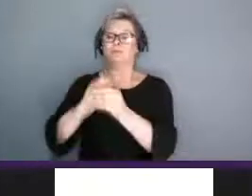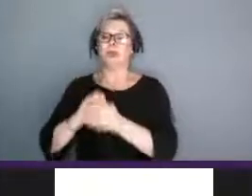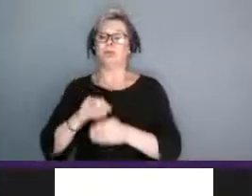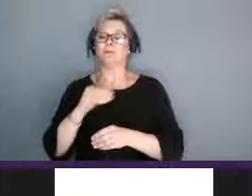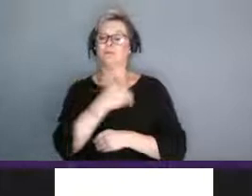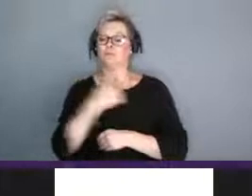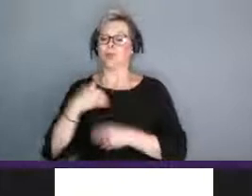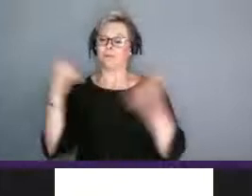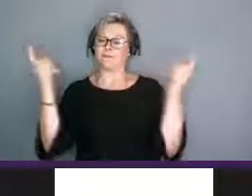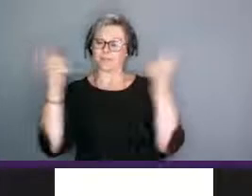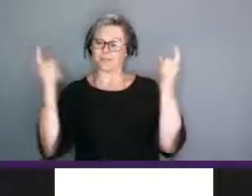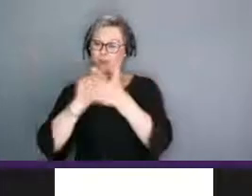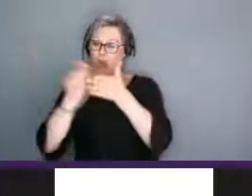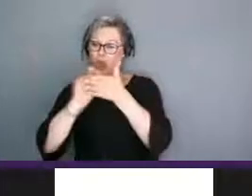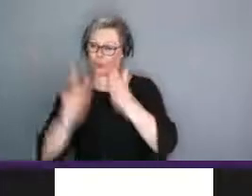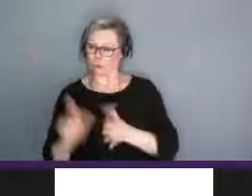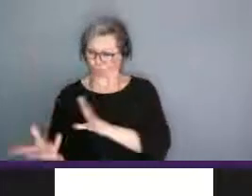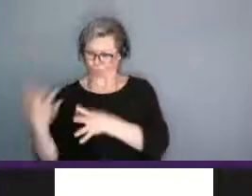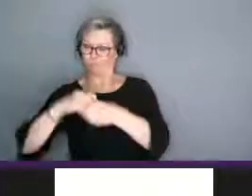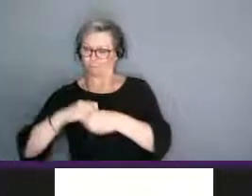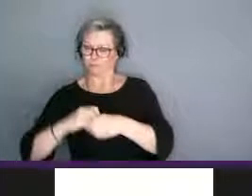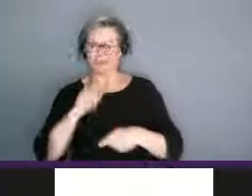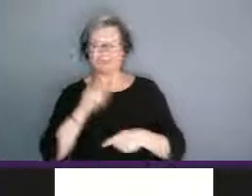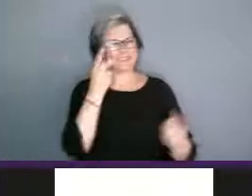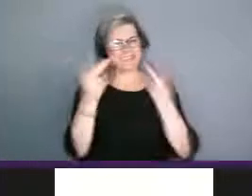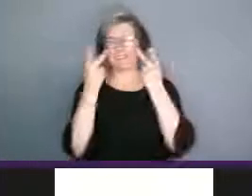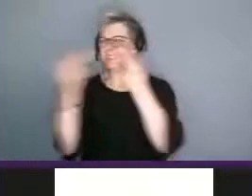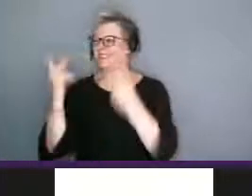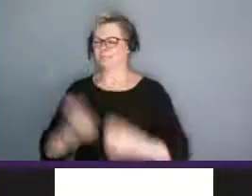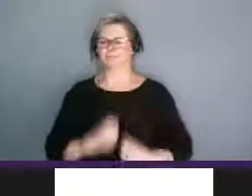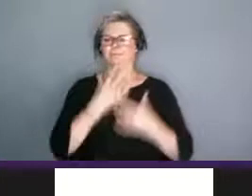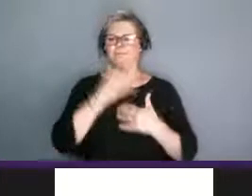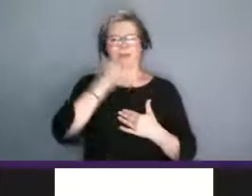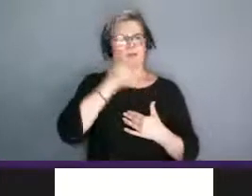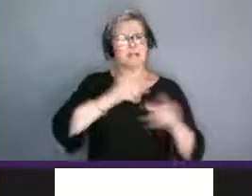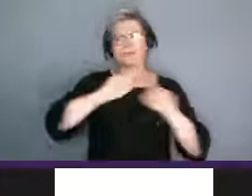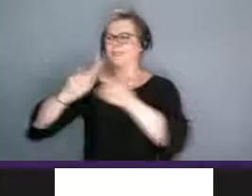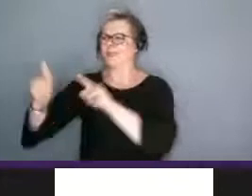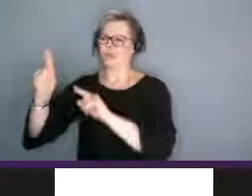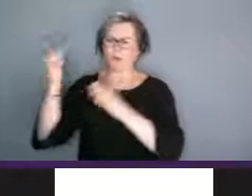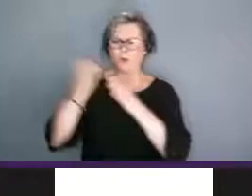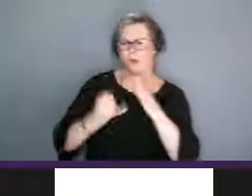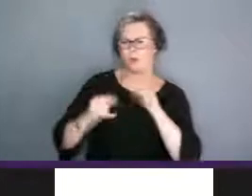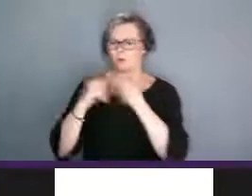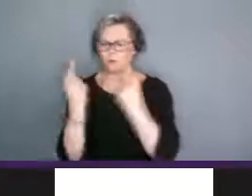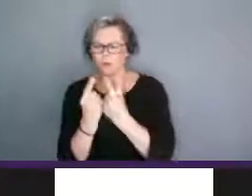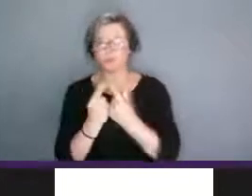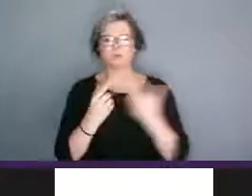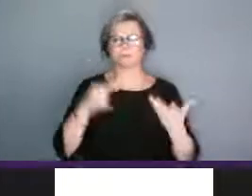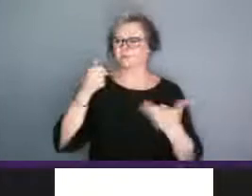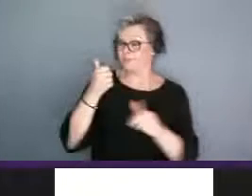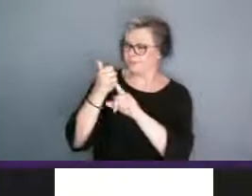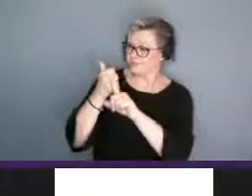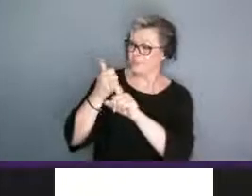Authors. He finds inspiration in the wonders of every day and received the Ontario Arts Council grant to compose songs